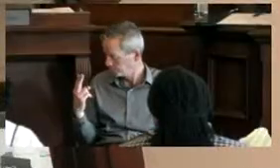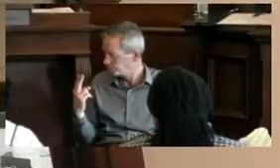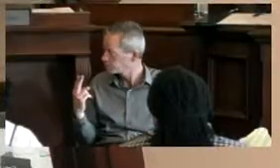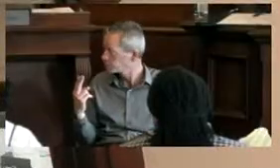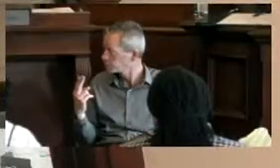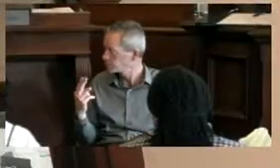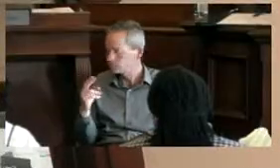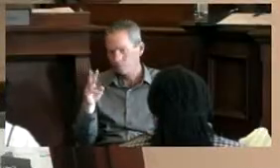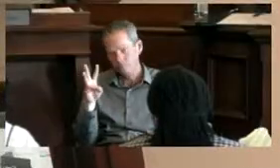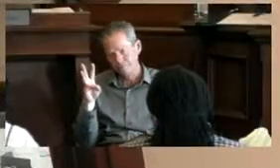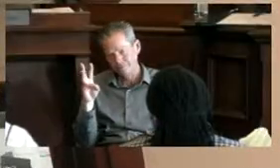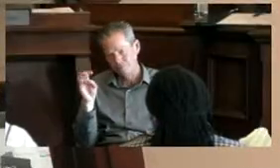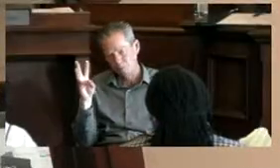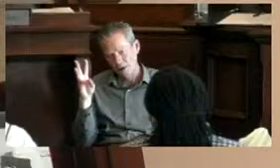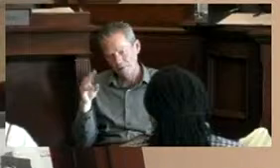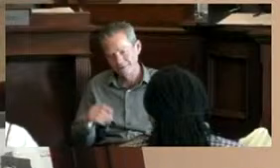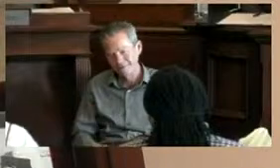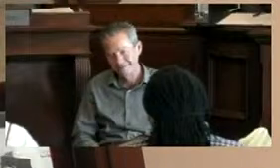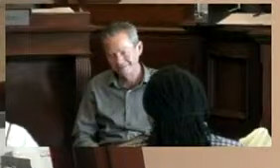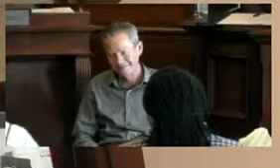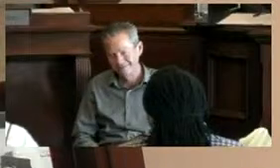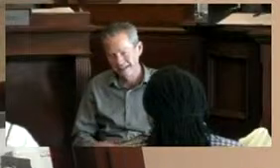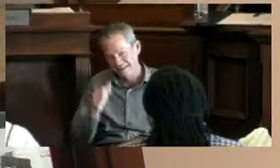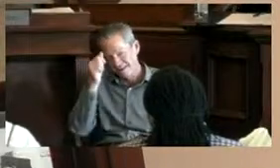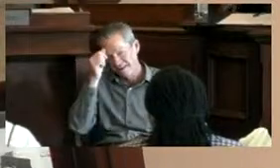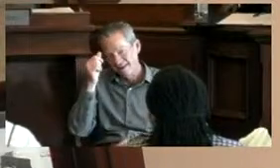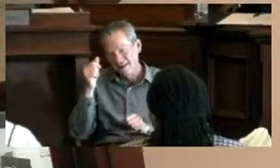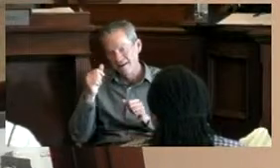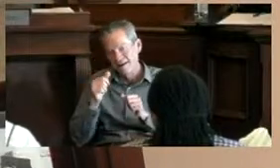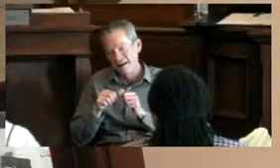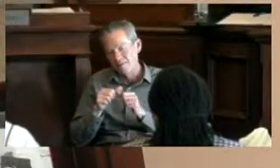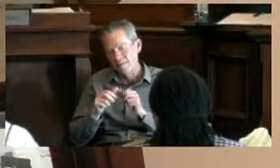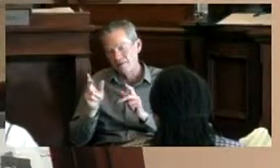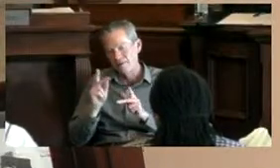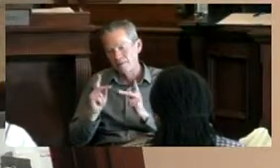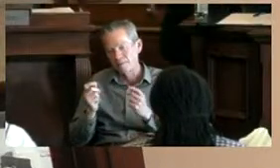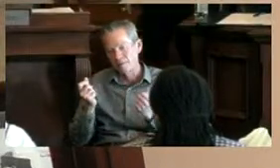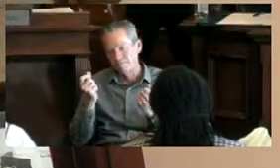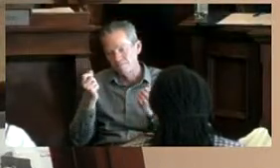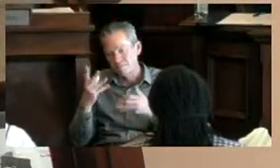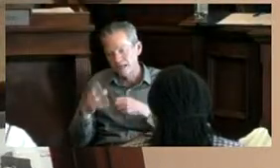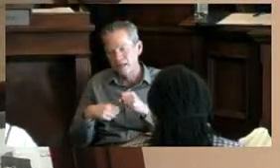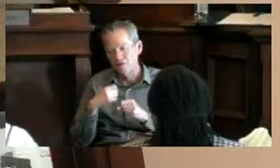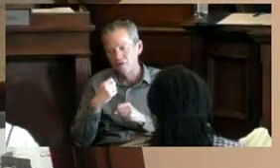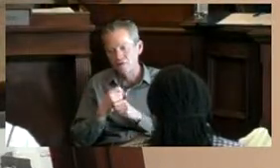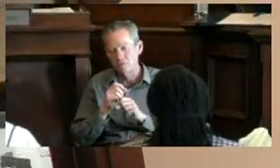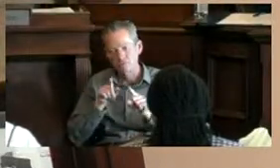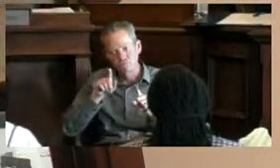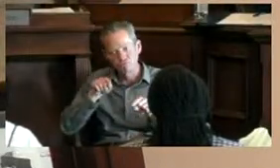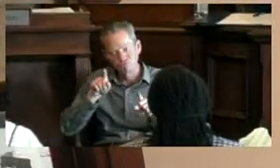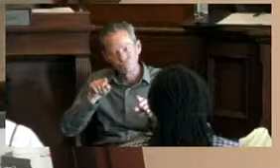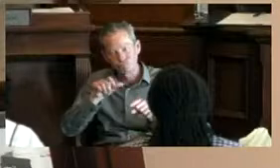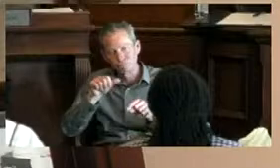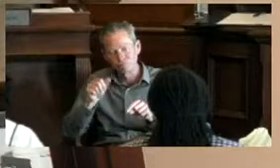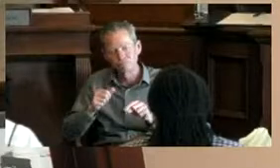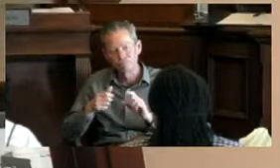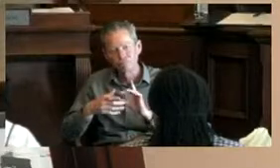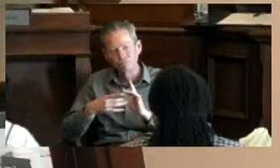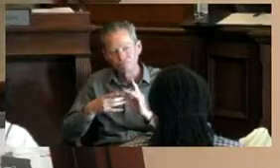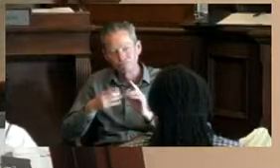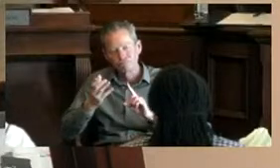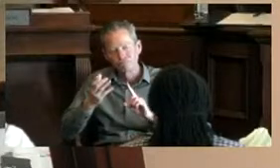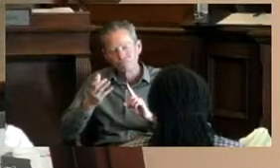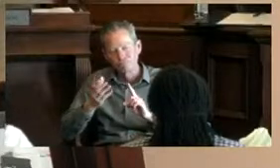Thank you. Just wow. I remember that folks spent years running through the halls of Albany fighting for